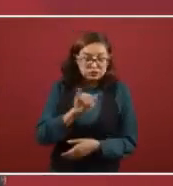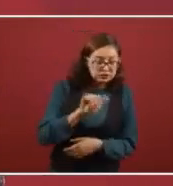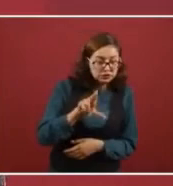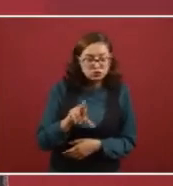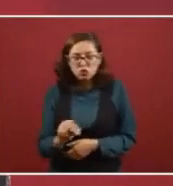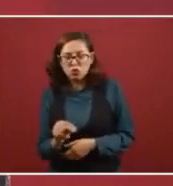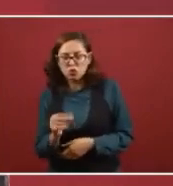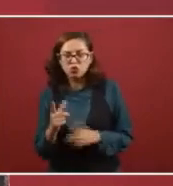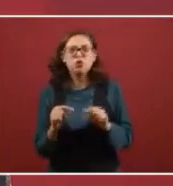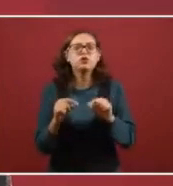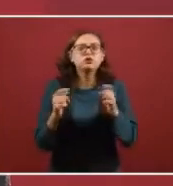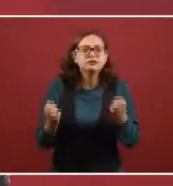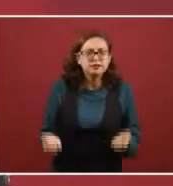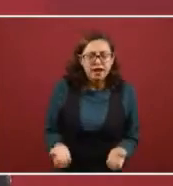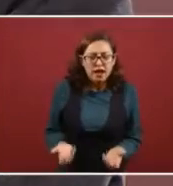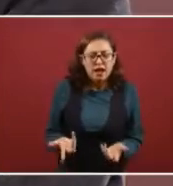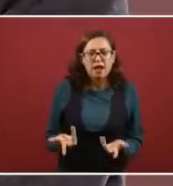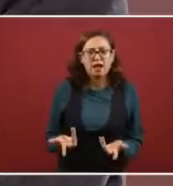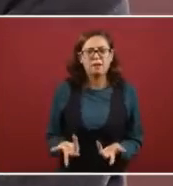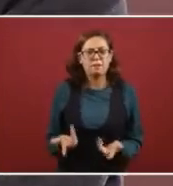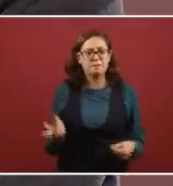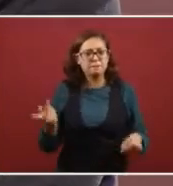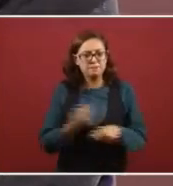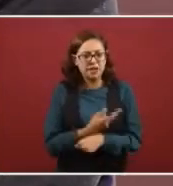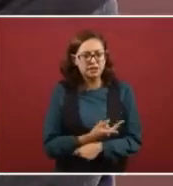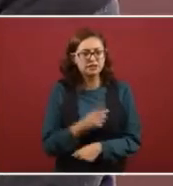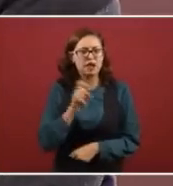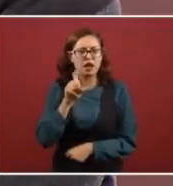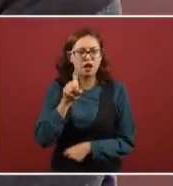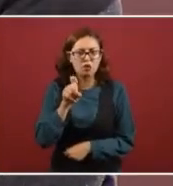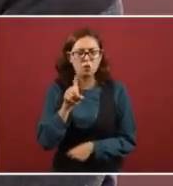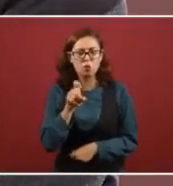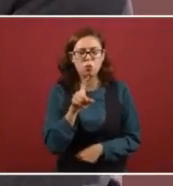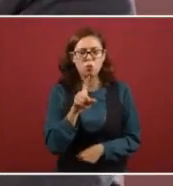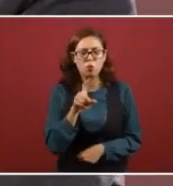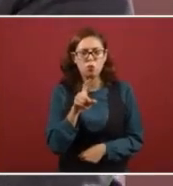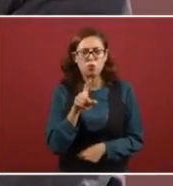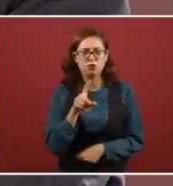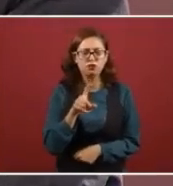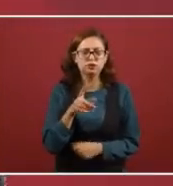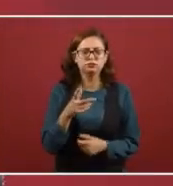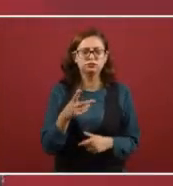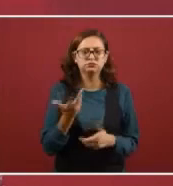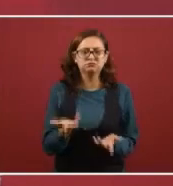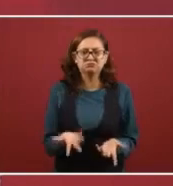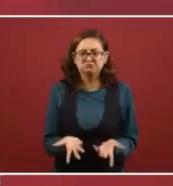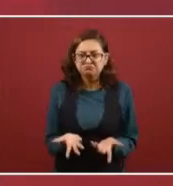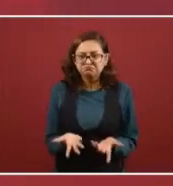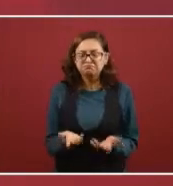for water. How is the water? Is it good now?